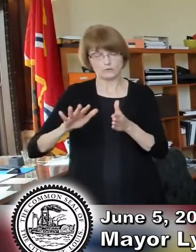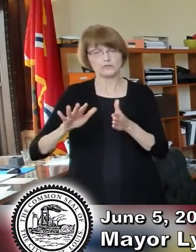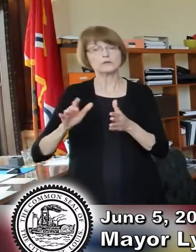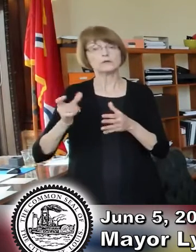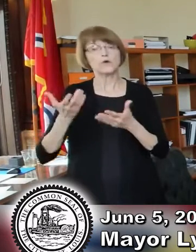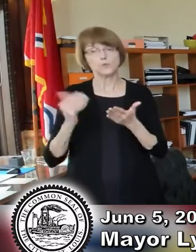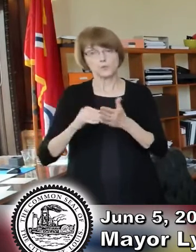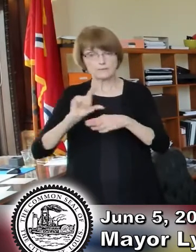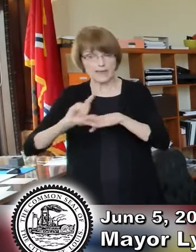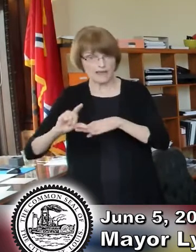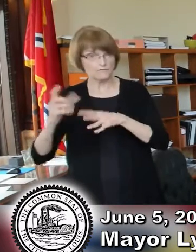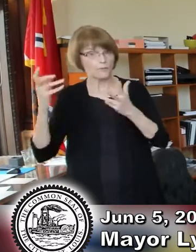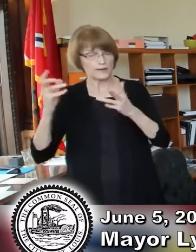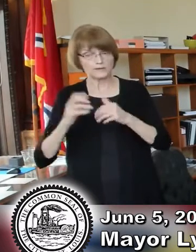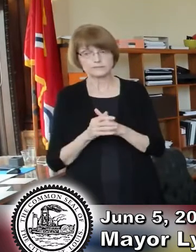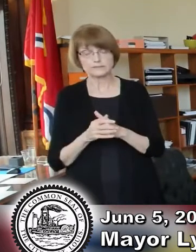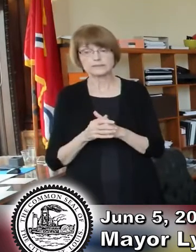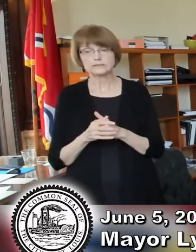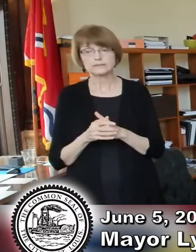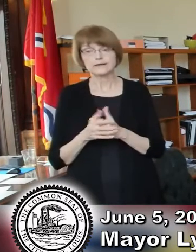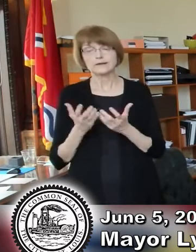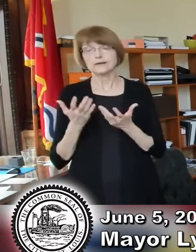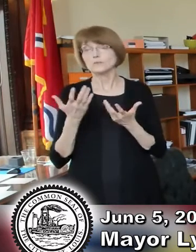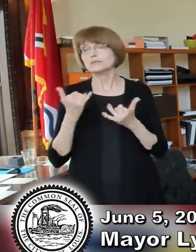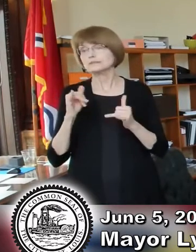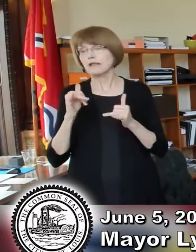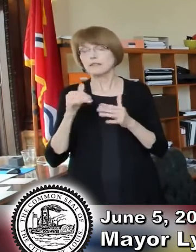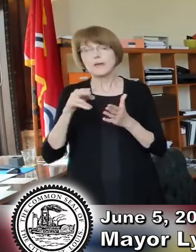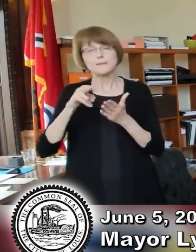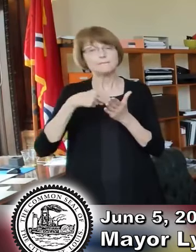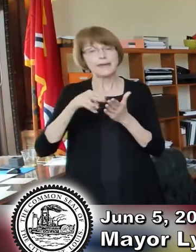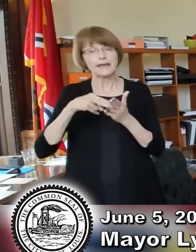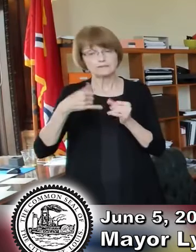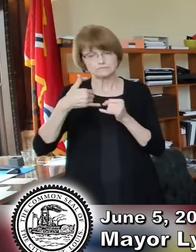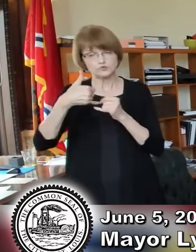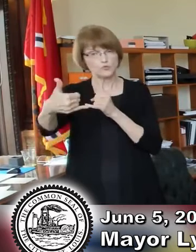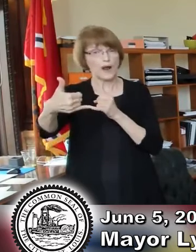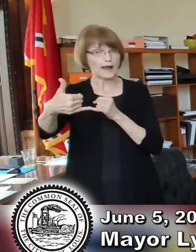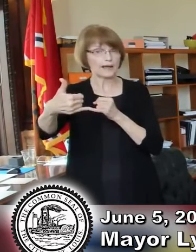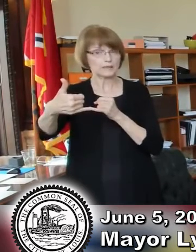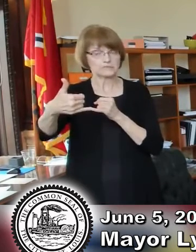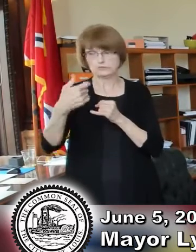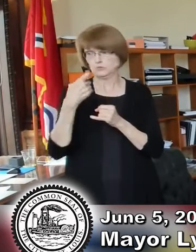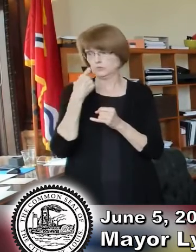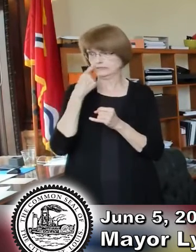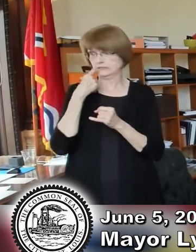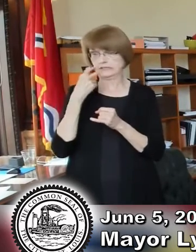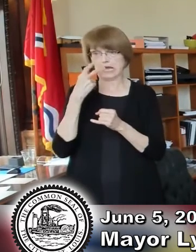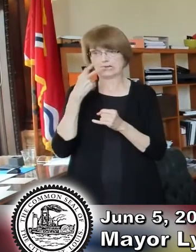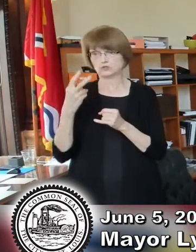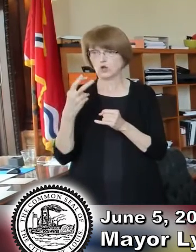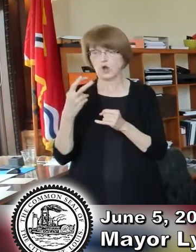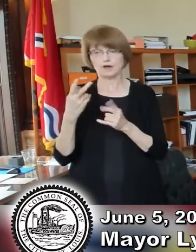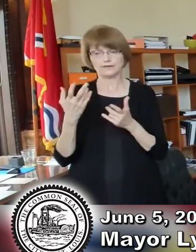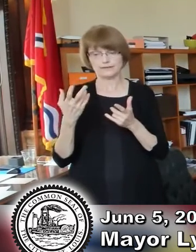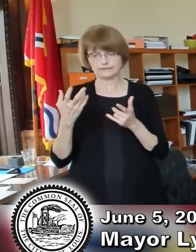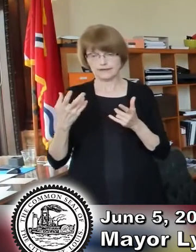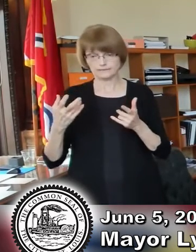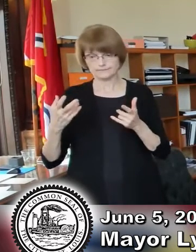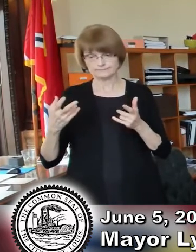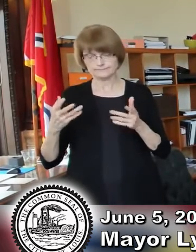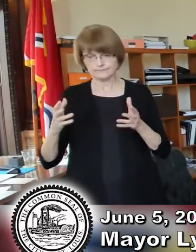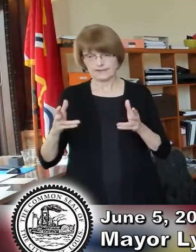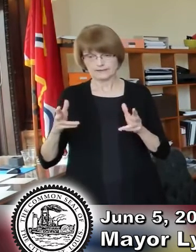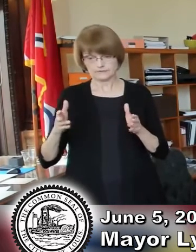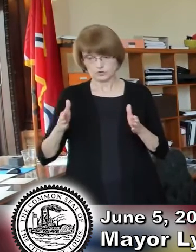downtown. There's still some striping going on right now. I saw some painters out just the other day painting crosswalks and lines and that